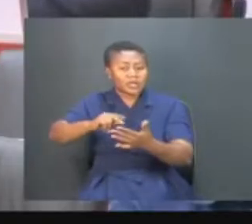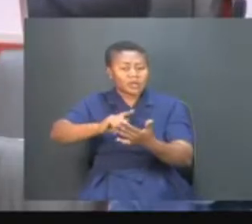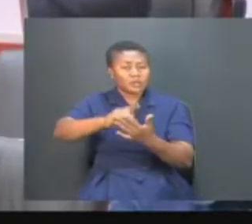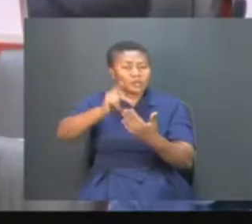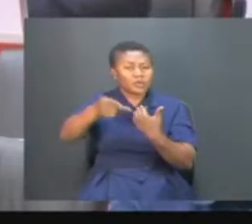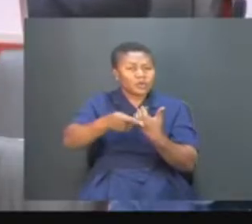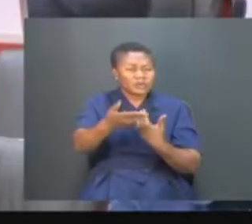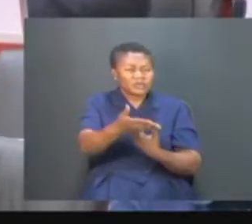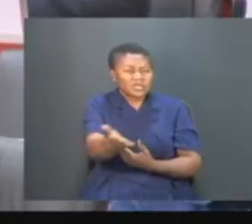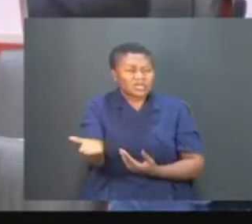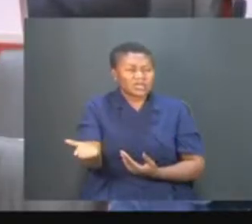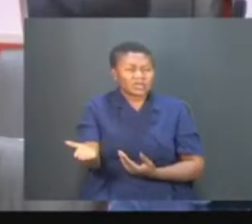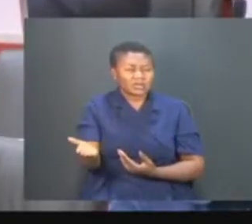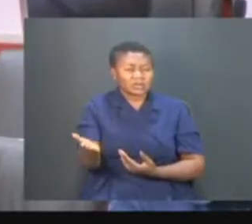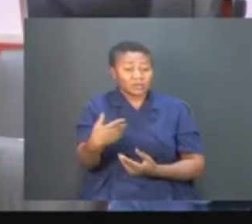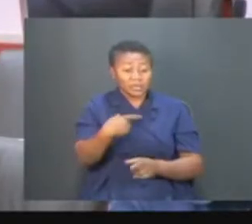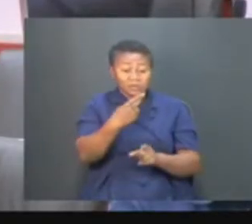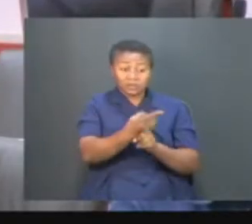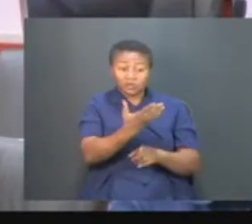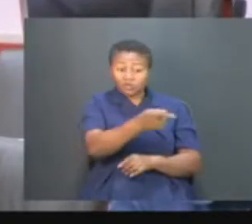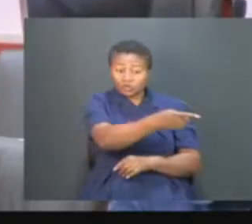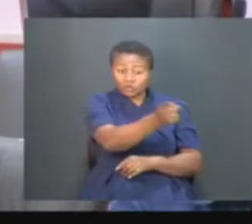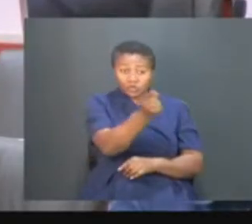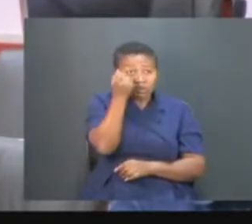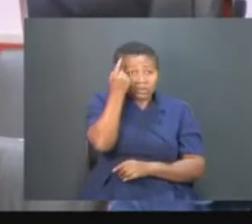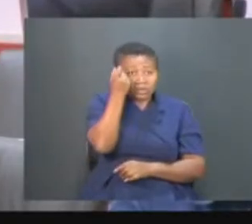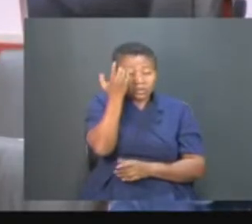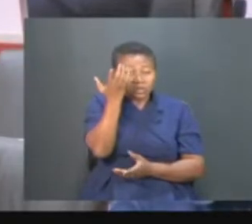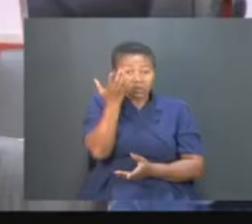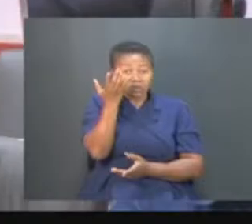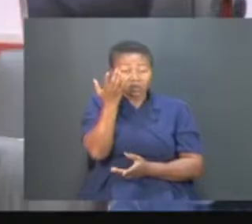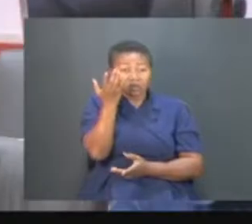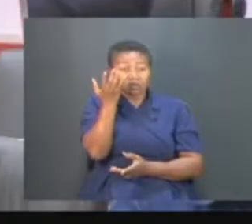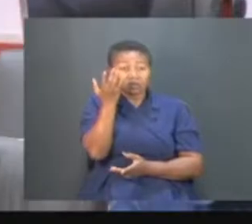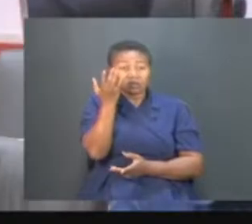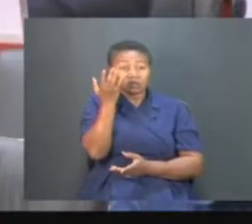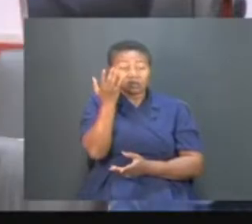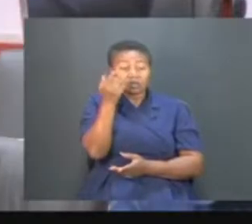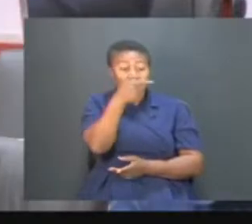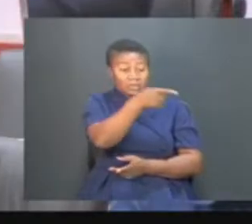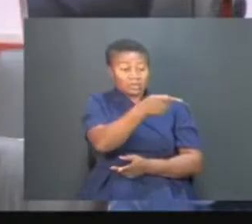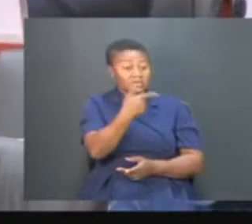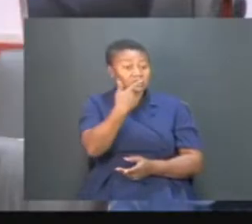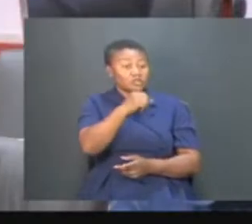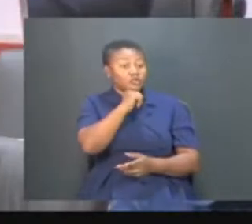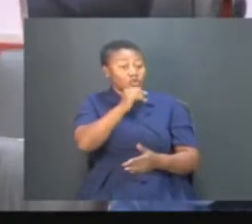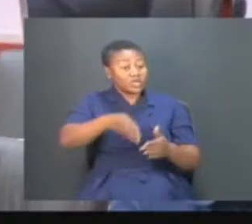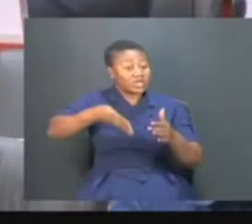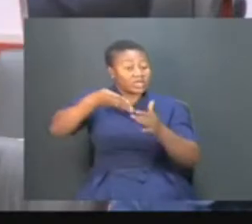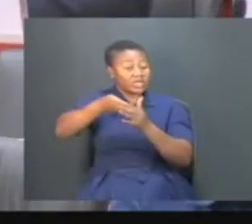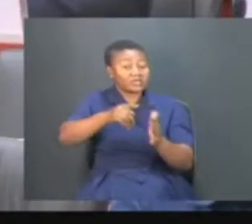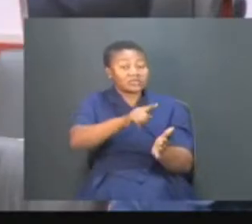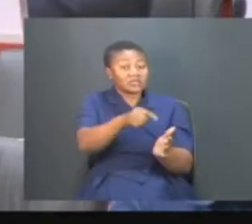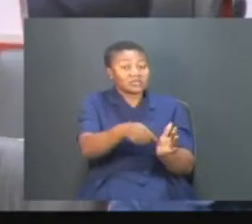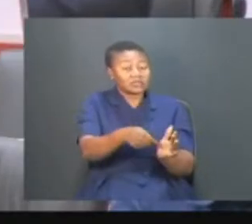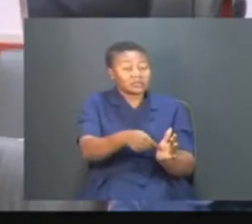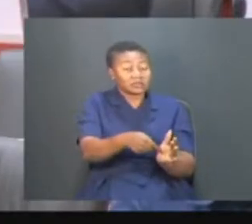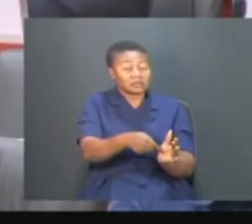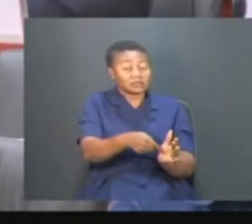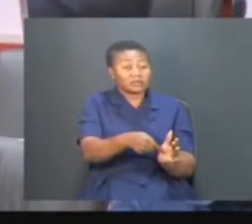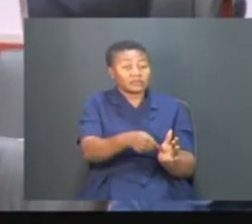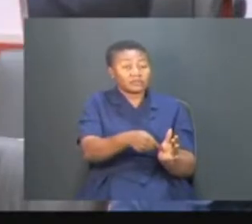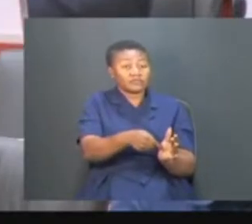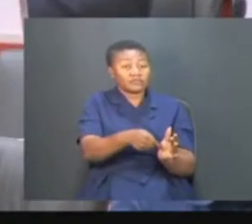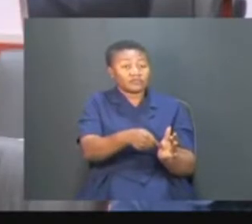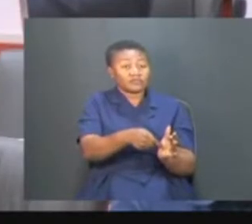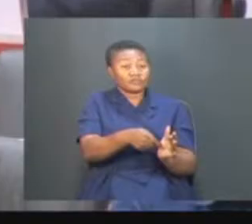I just want colleagues to understand, since Mr. Honorable Speaker says that he's not against it, this is what you do. And let me tell you, when